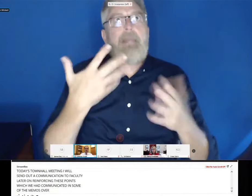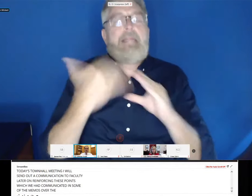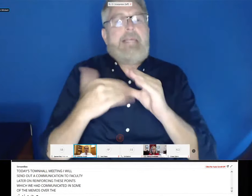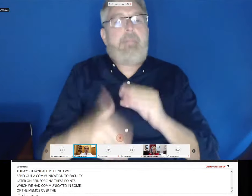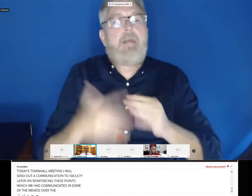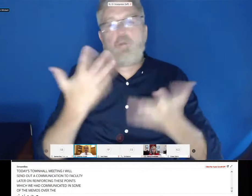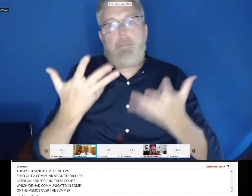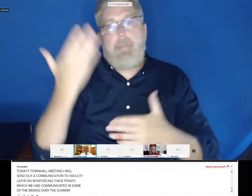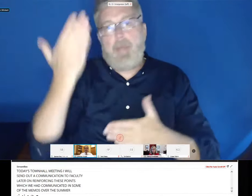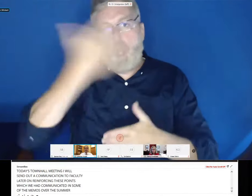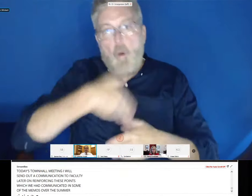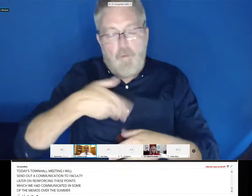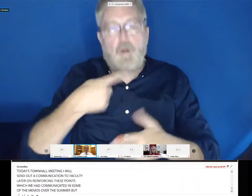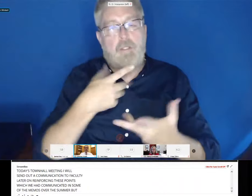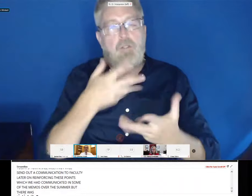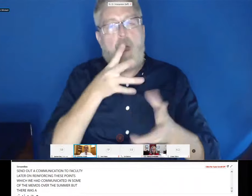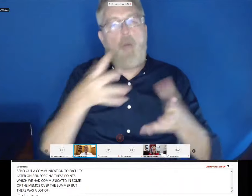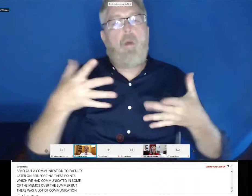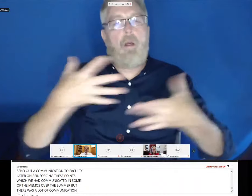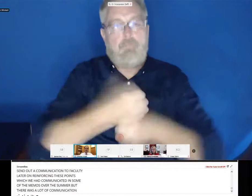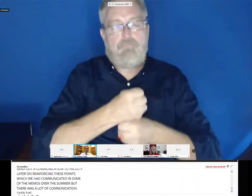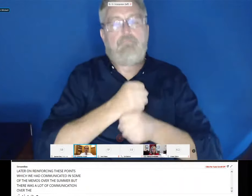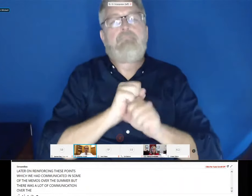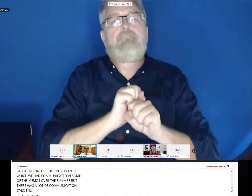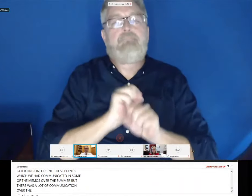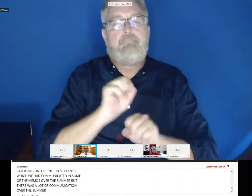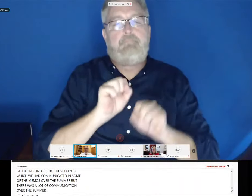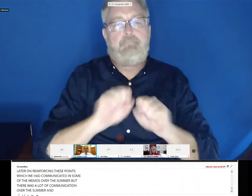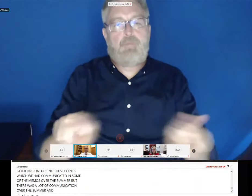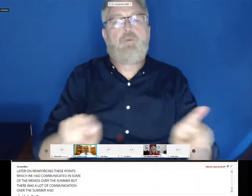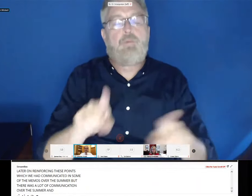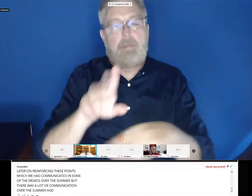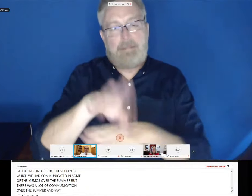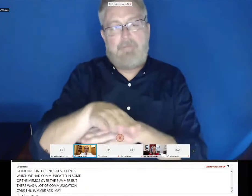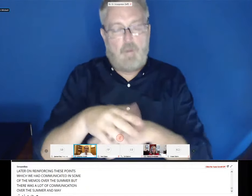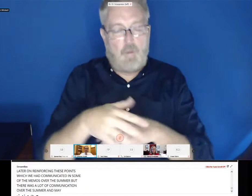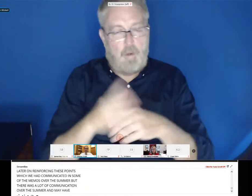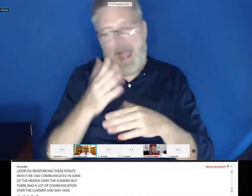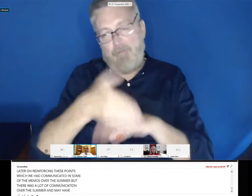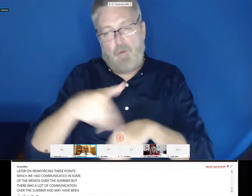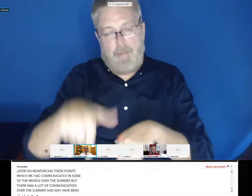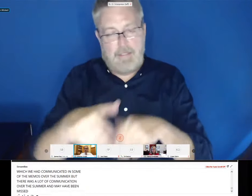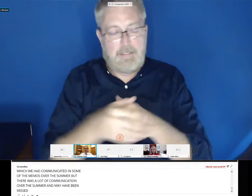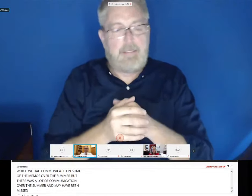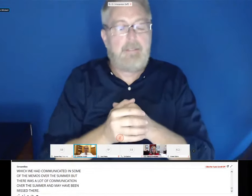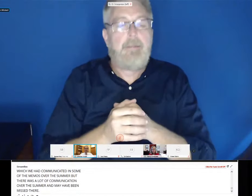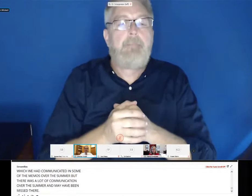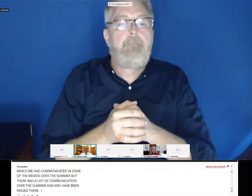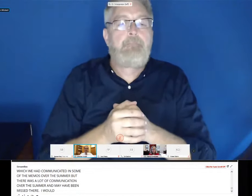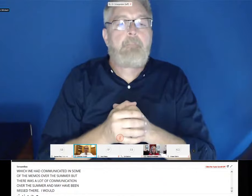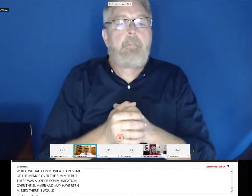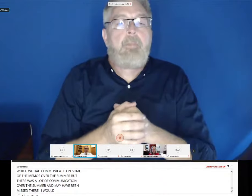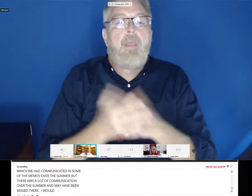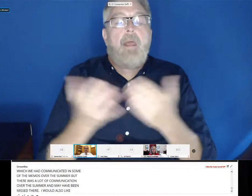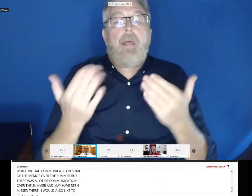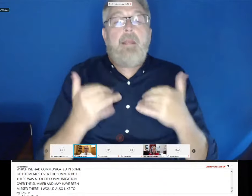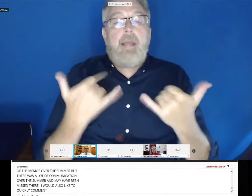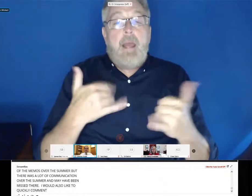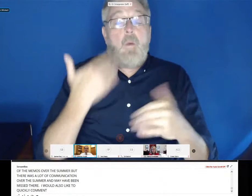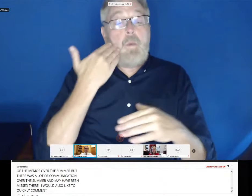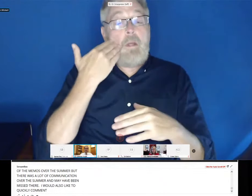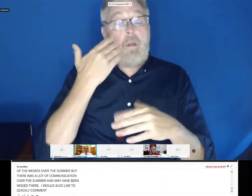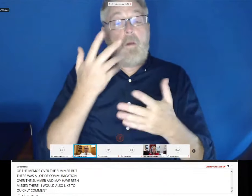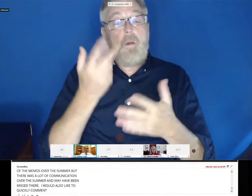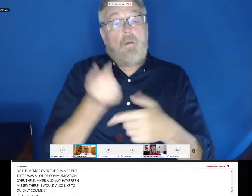have been missed there. I'd also like to just quickly comment on what we know is that